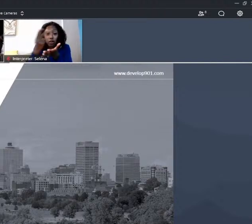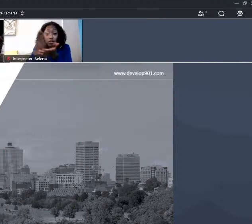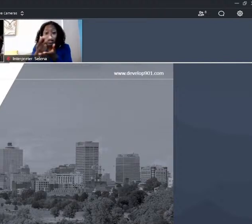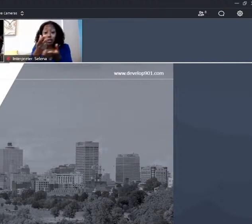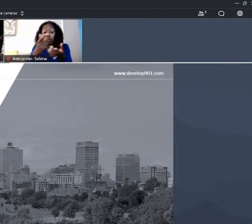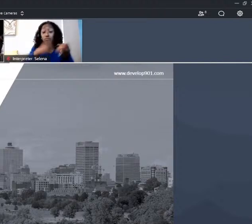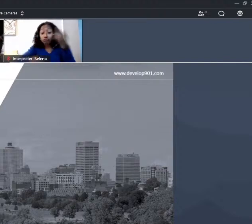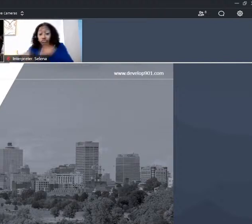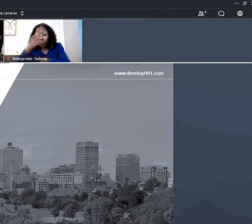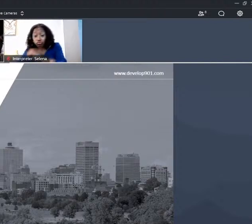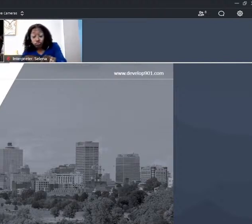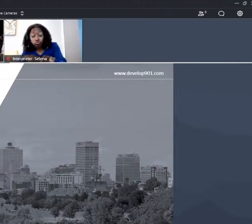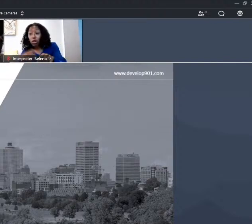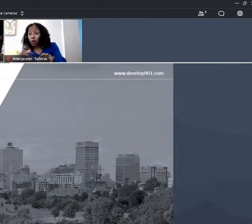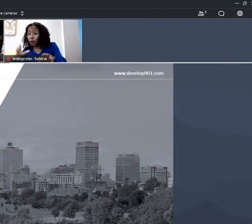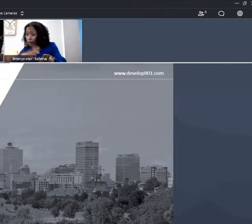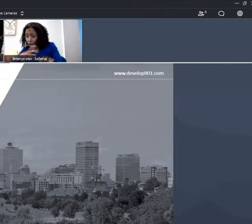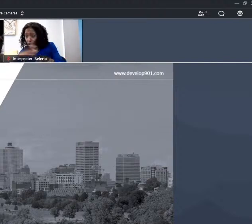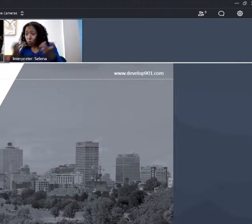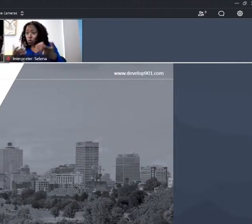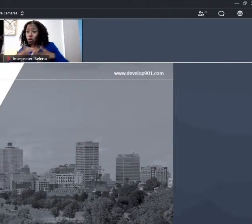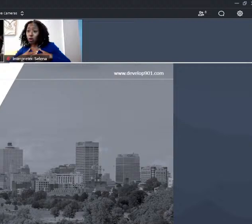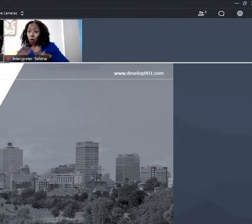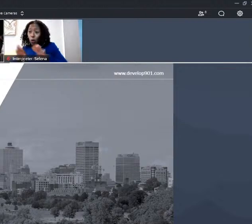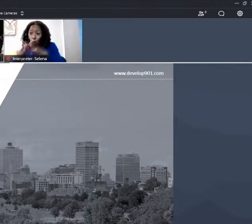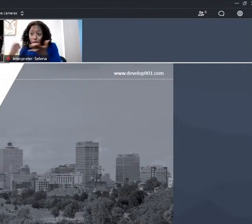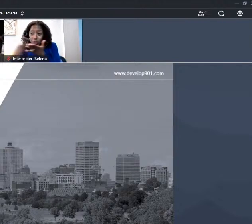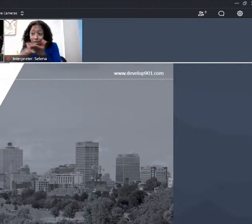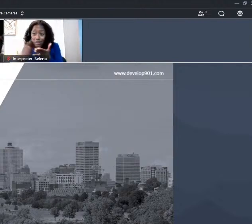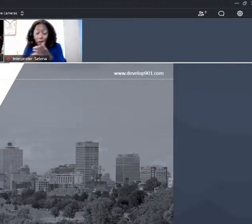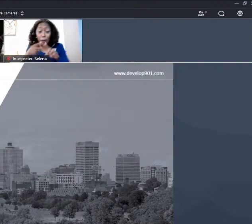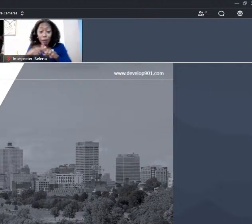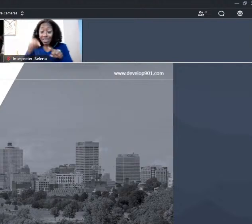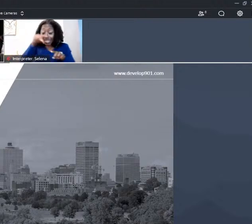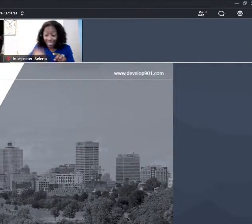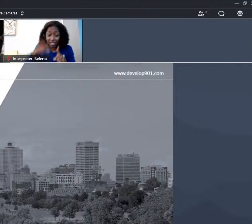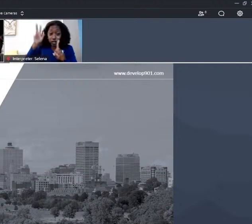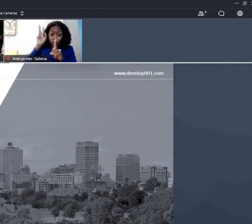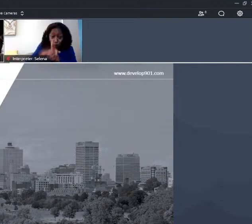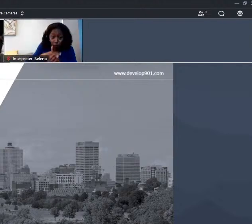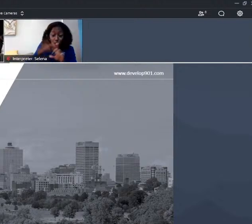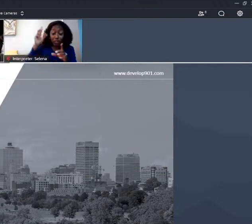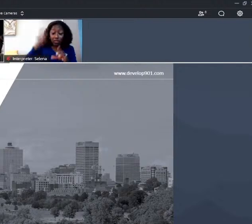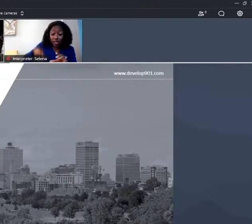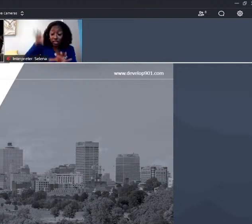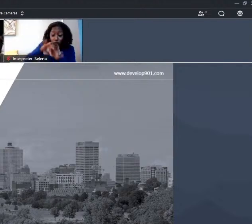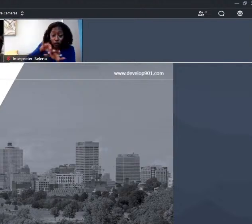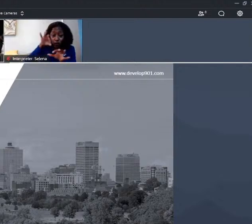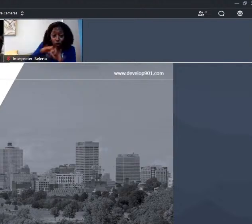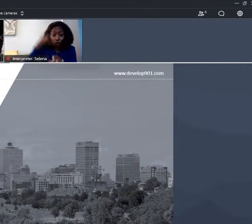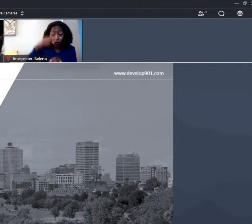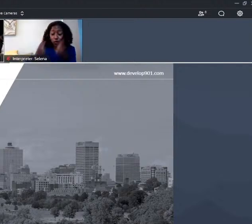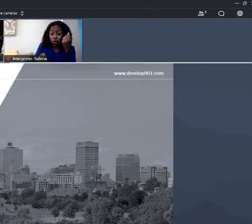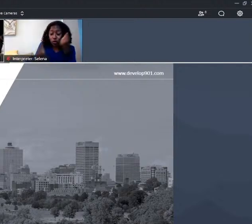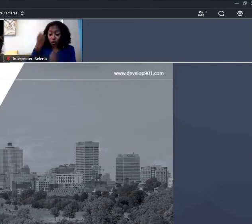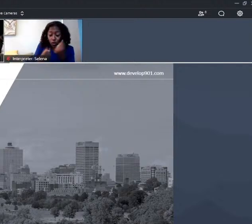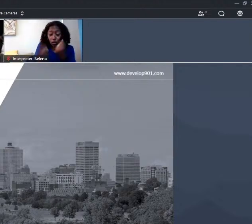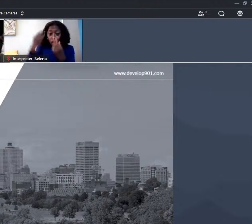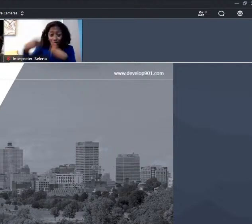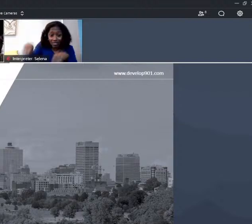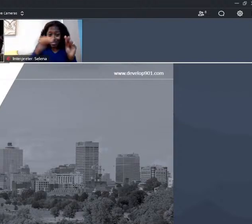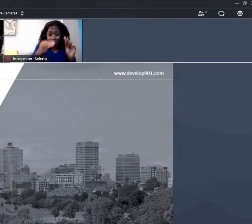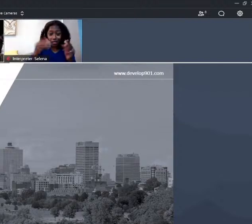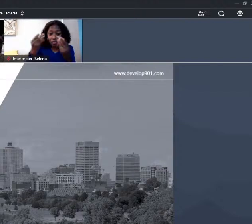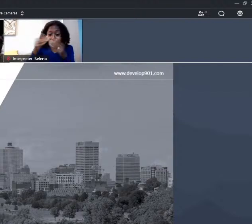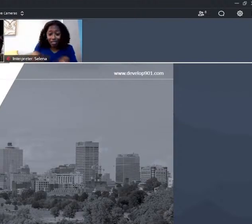that has nothing to do with this vote against this car lot or for it if you're for it, colleagues. But that's what's